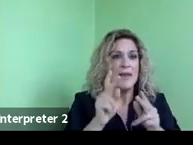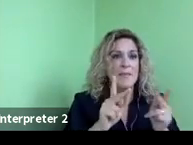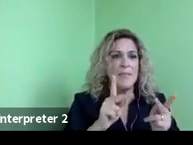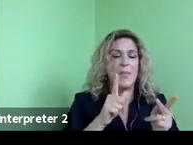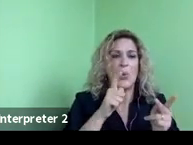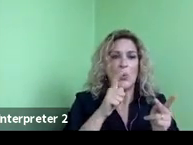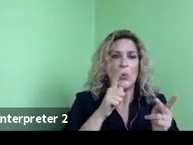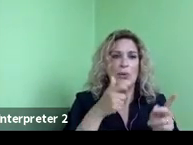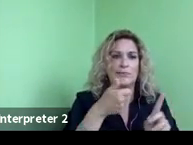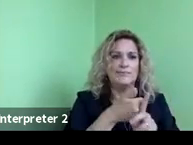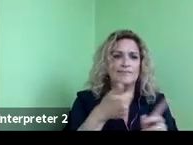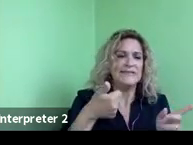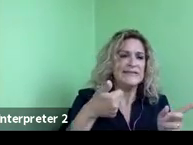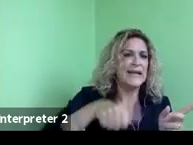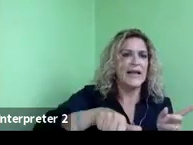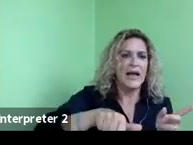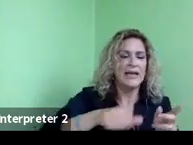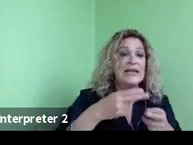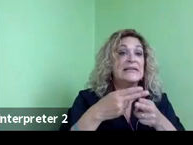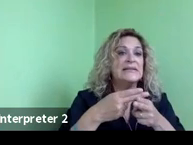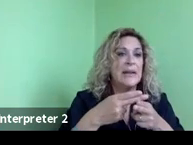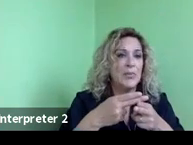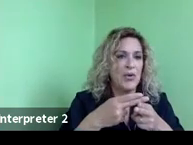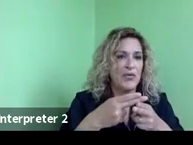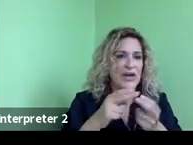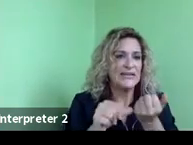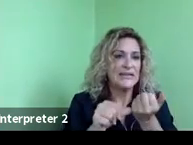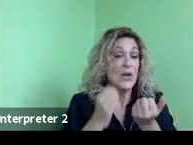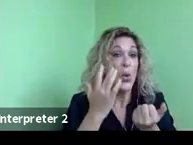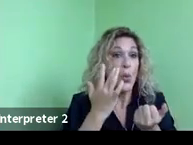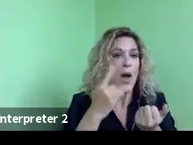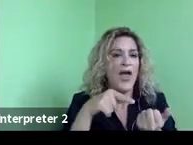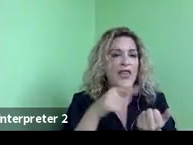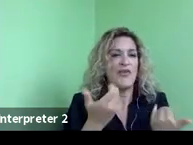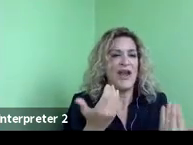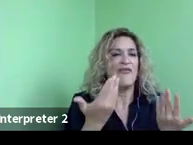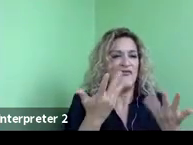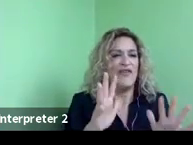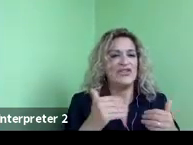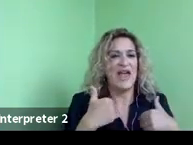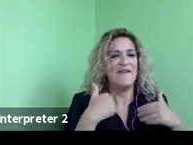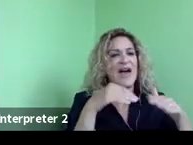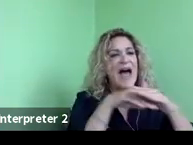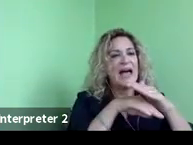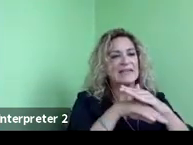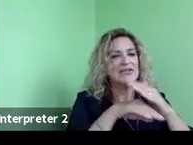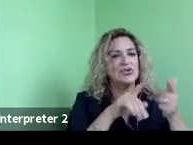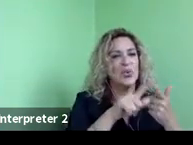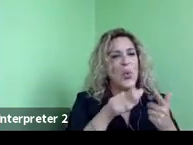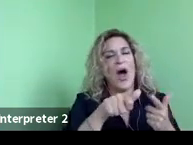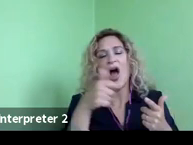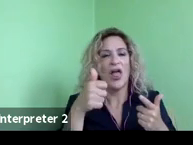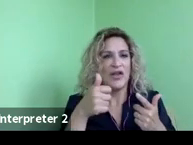assistance because they're okay, they've got access to other resources. So I just want to wrap up with saying, you know,